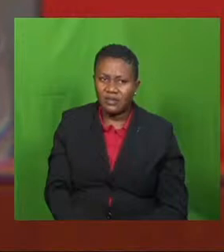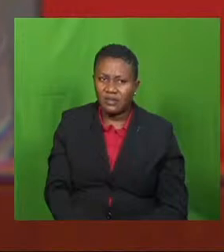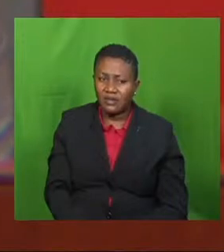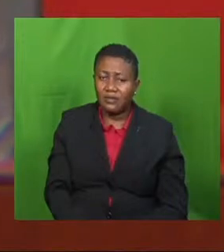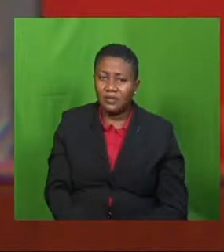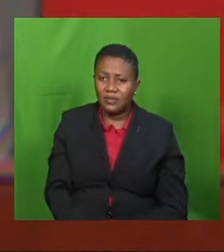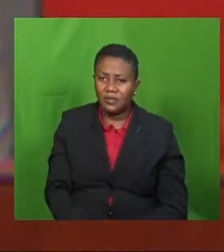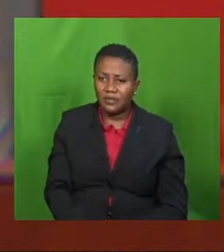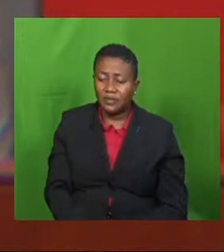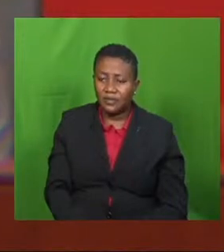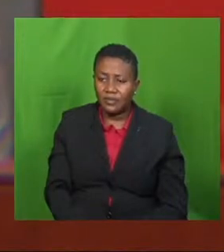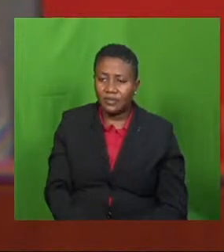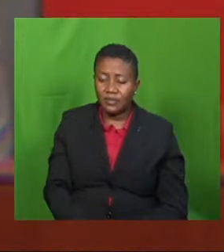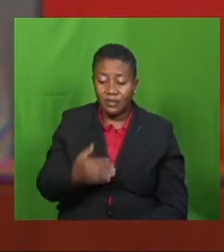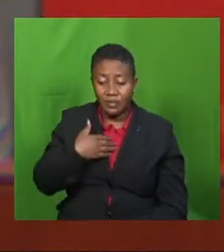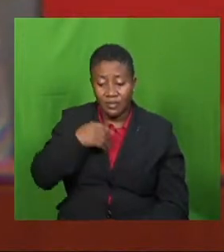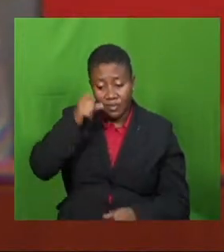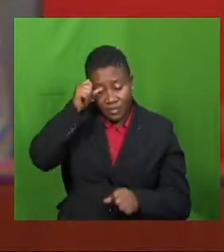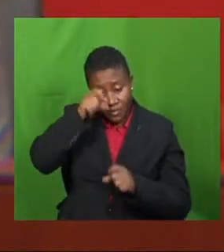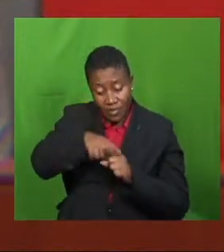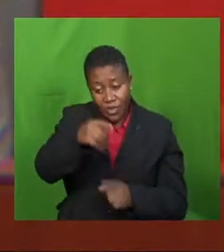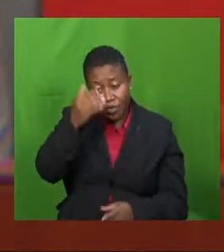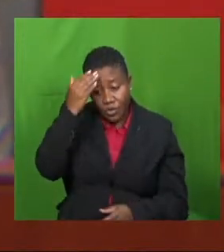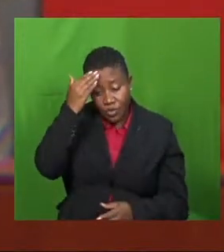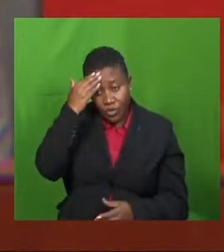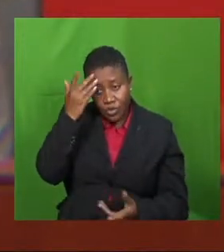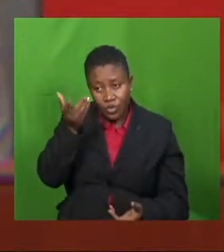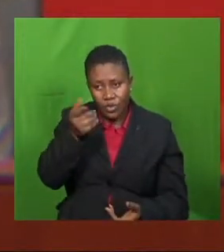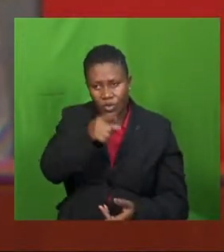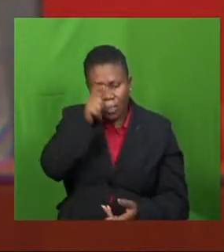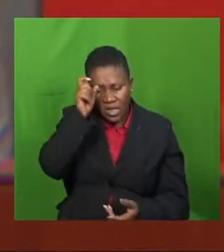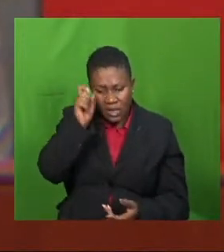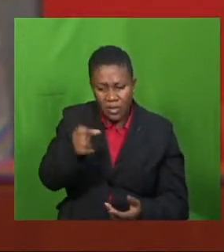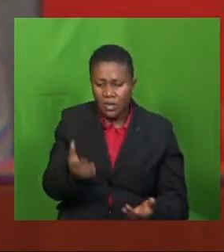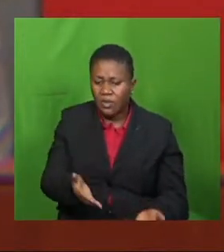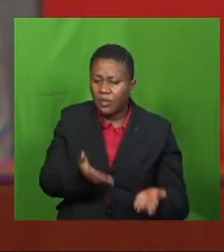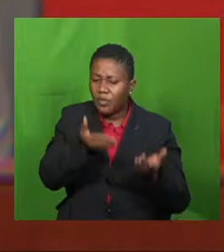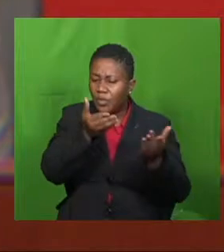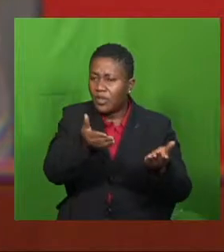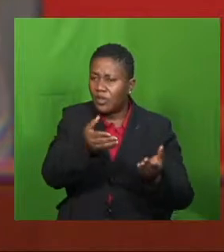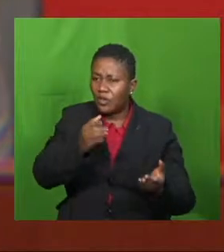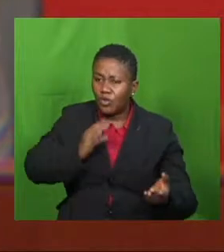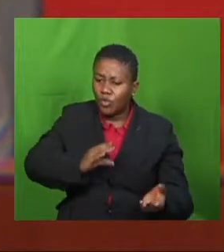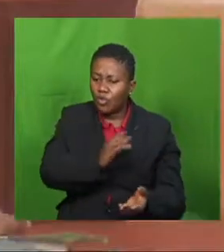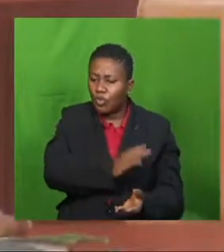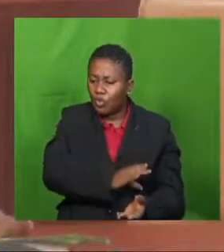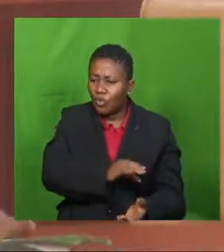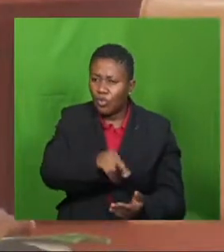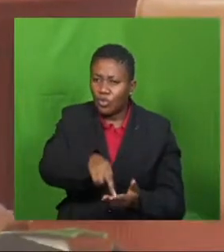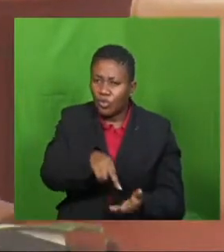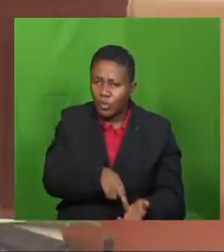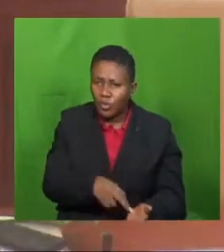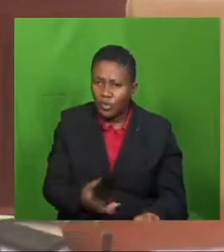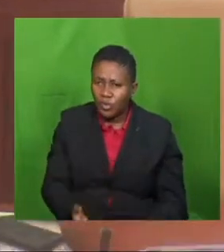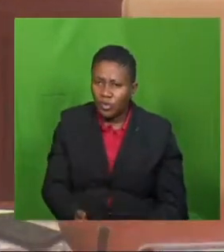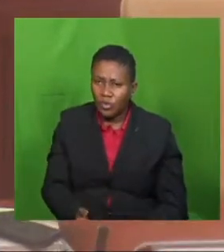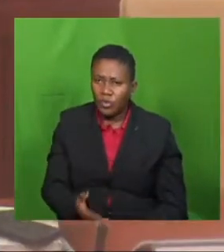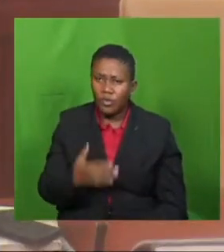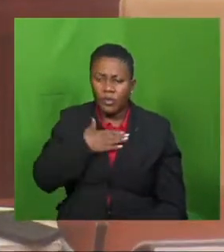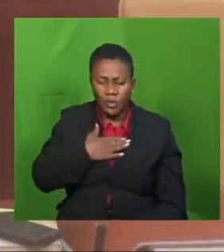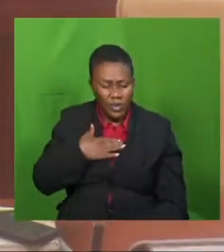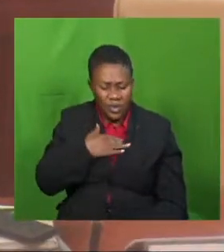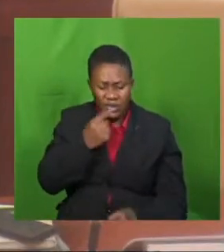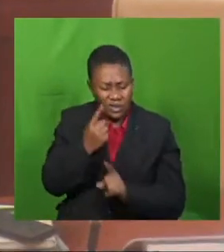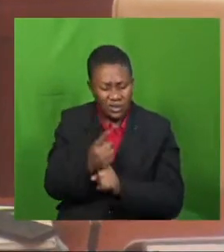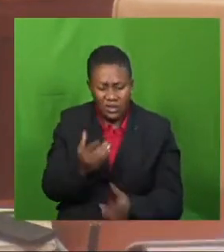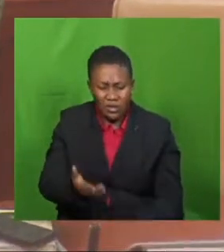colleague is very much aware of the rules. He is to present the committee's report. He's not to speak to the report. So he should just present the